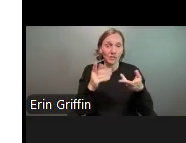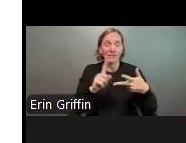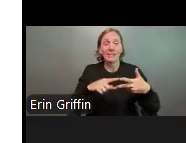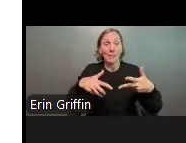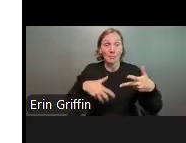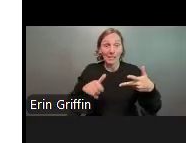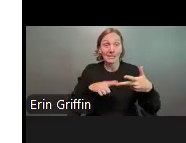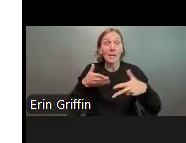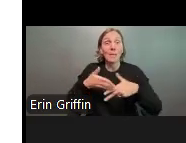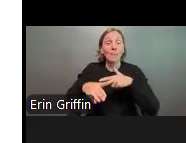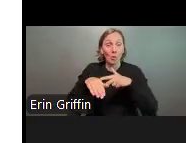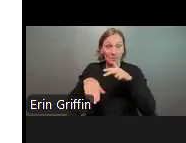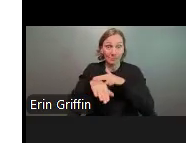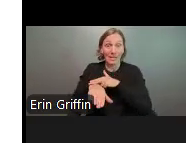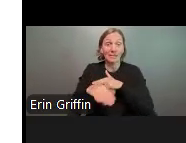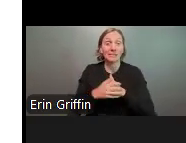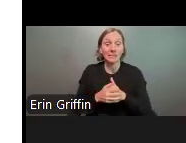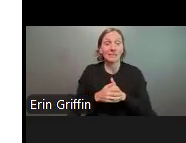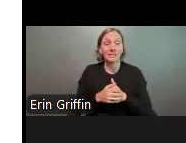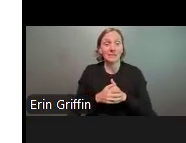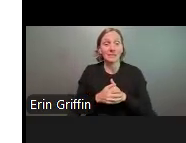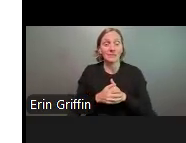These clients will be